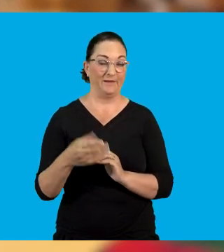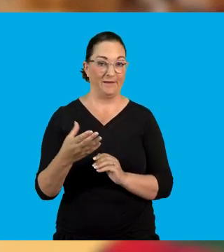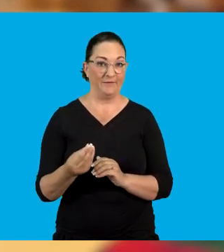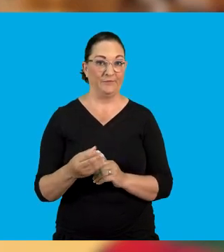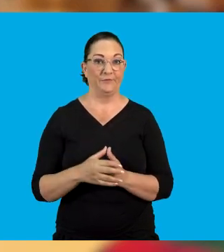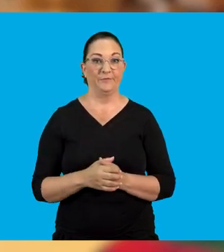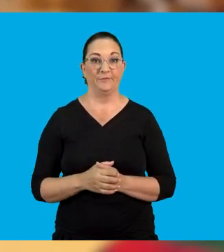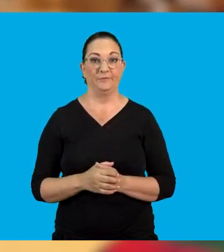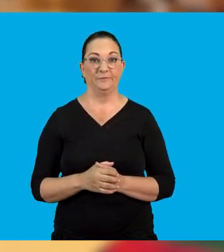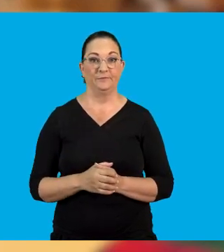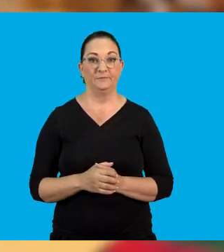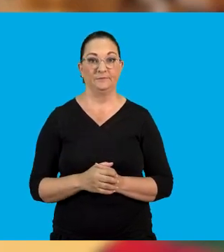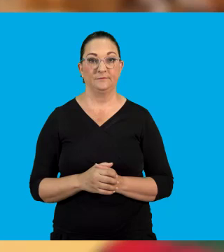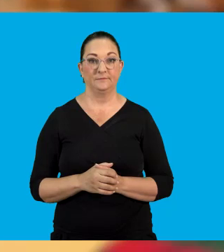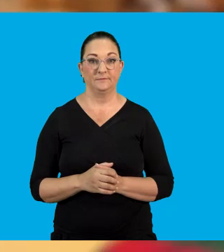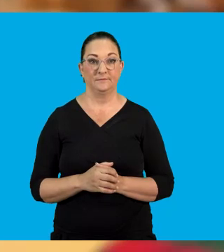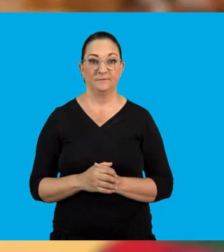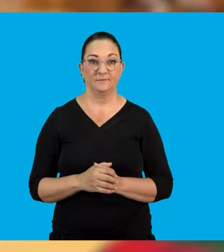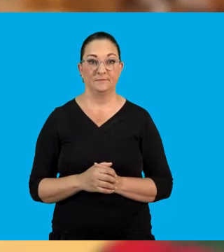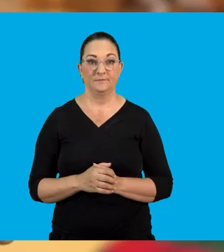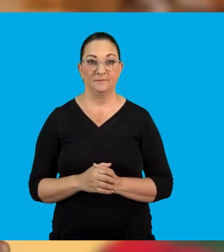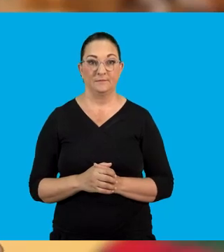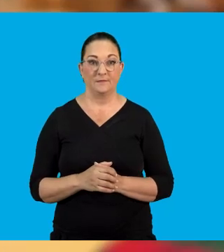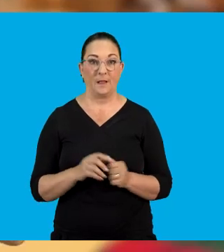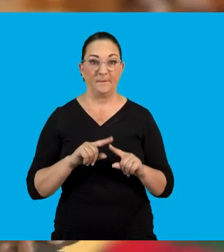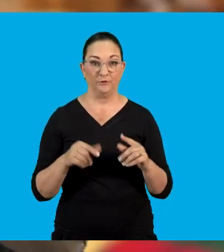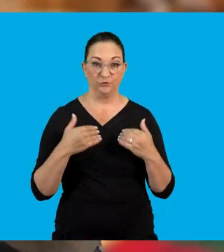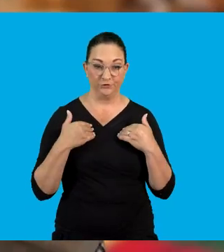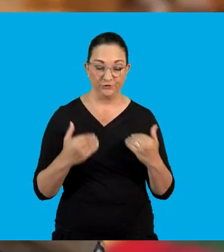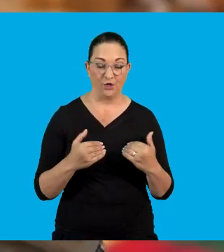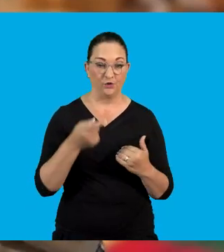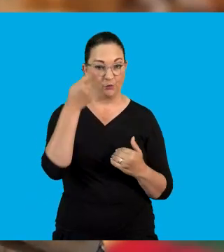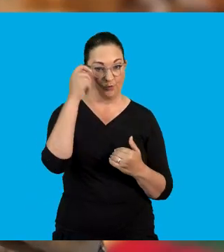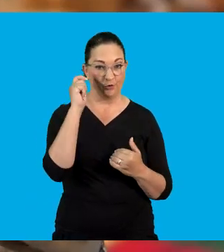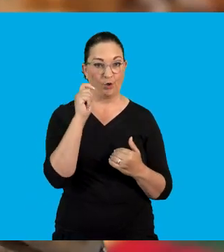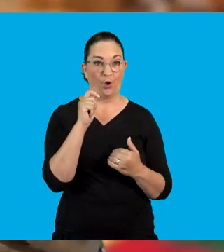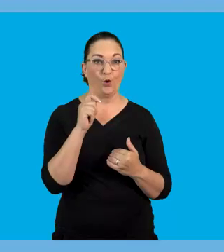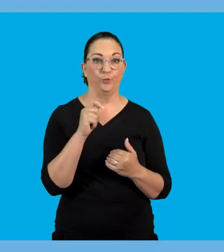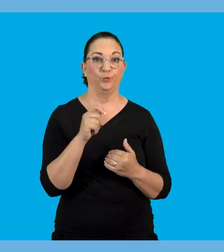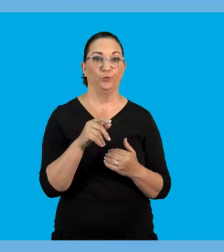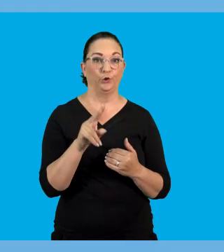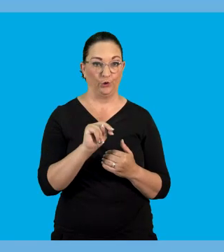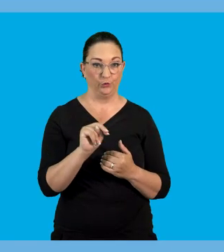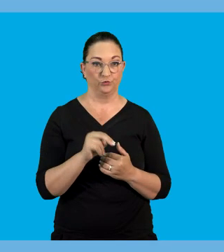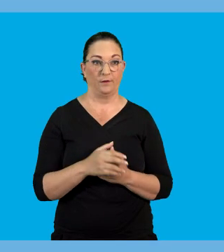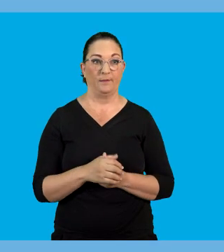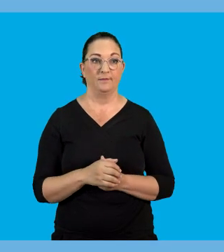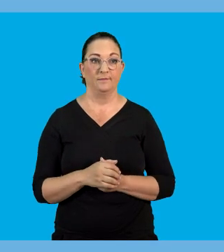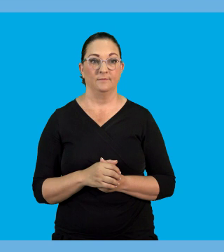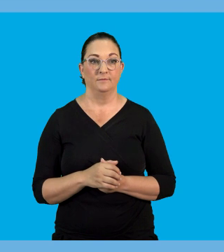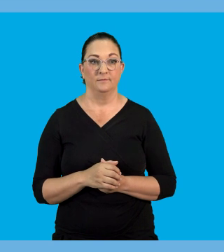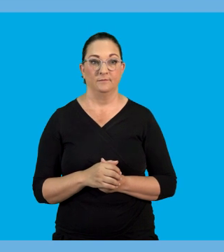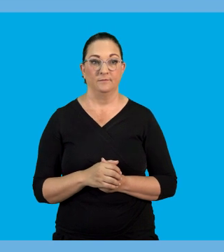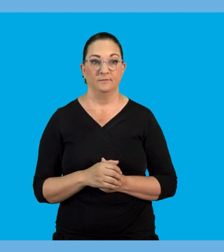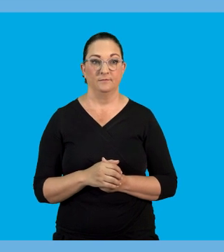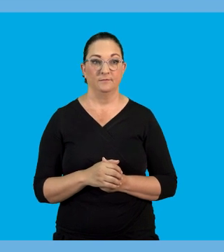charges than the positive charges, if we are starting from a neutrally charged comb. So question C says, which